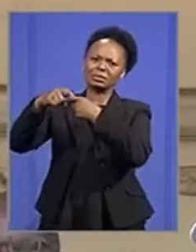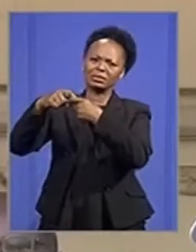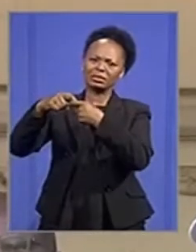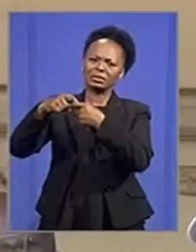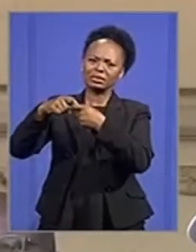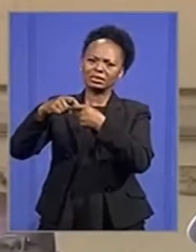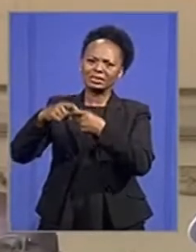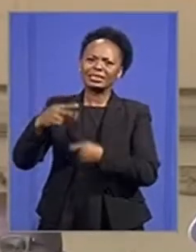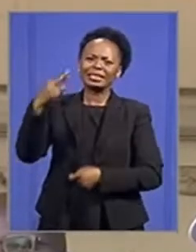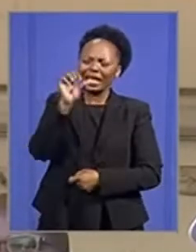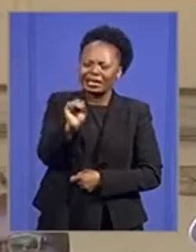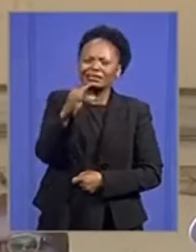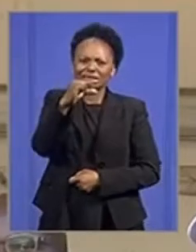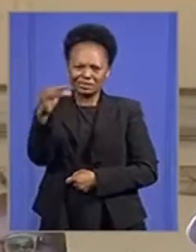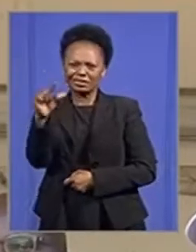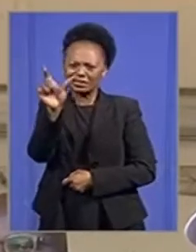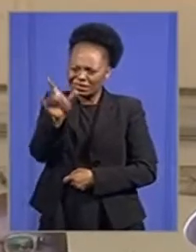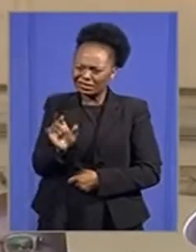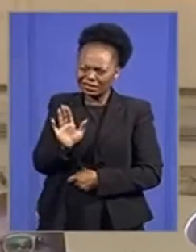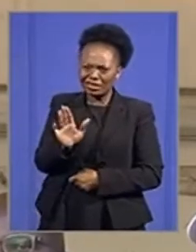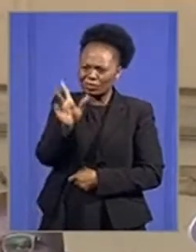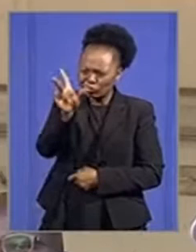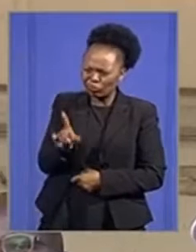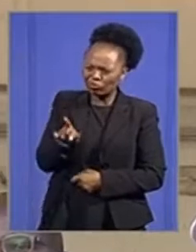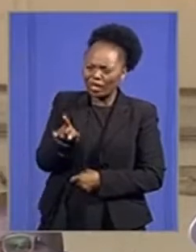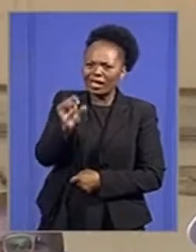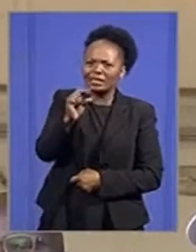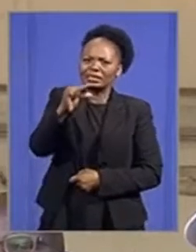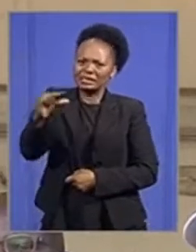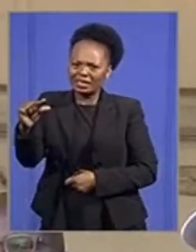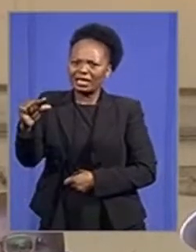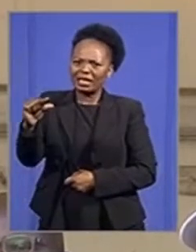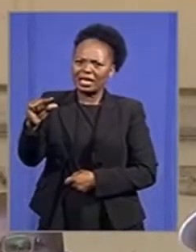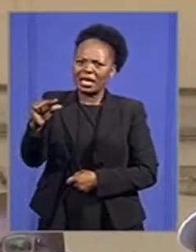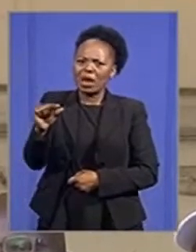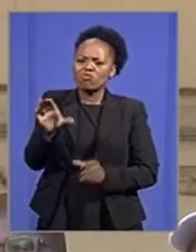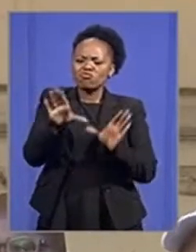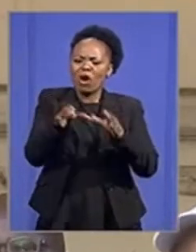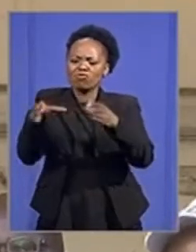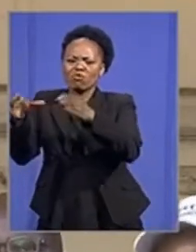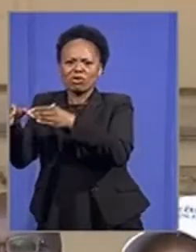A Secretary General who was elected in a conference of branches.